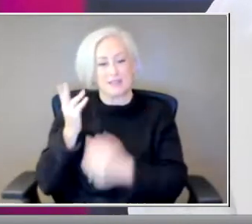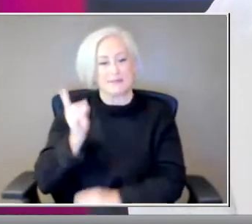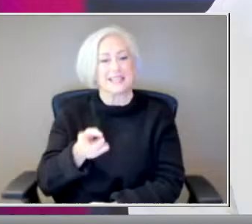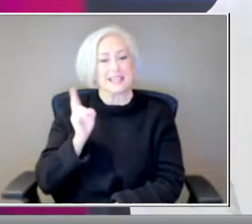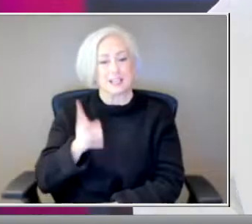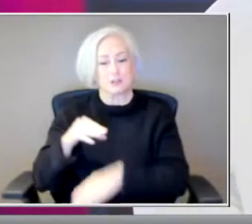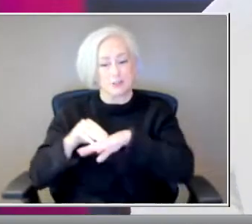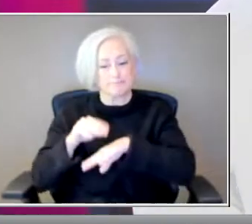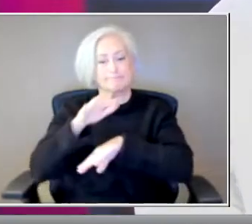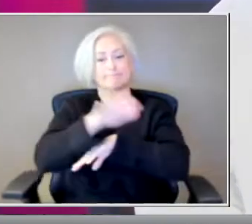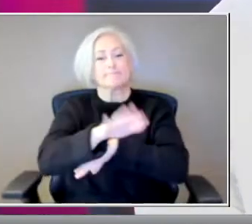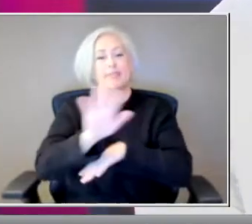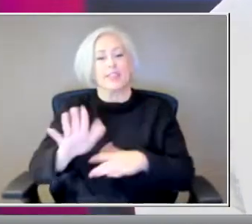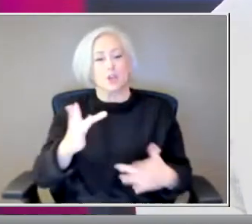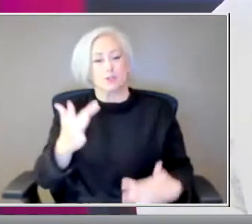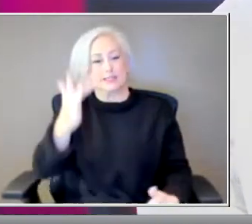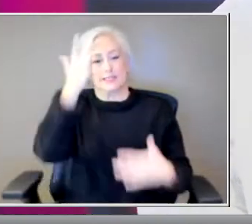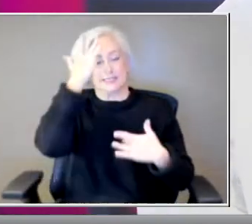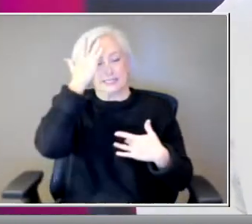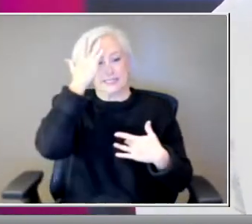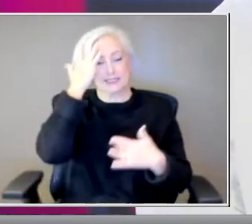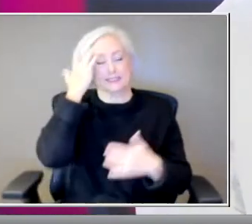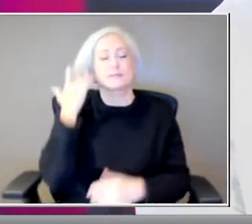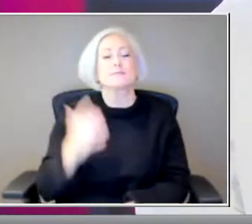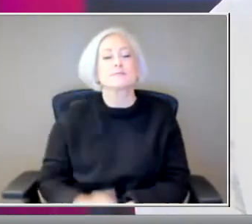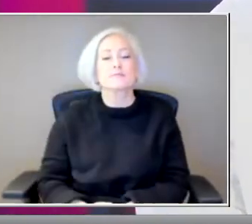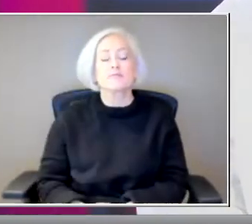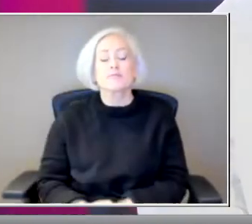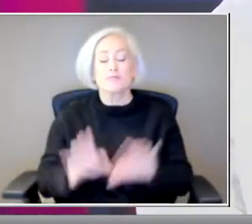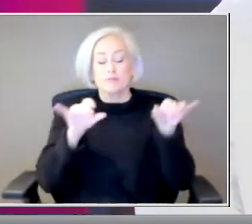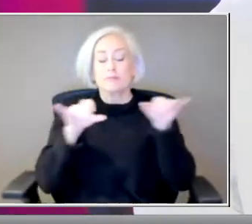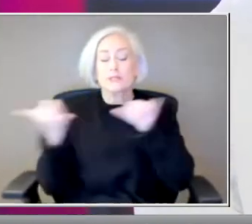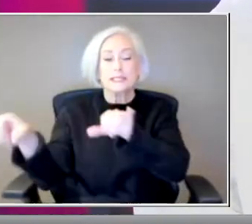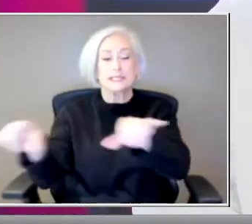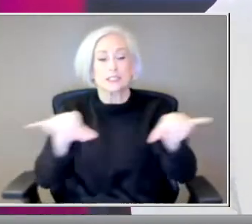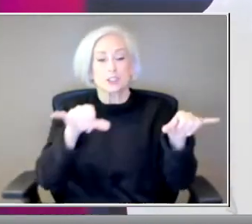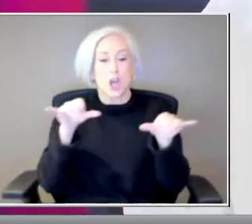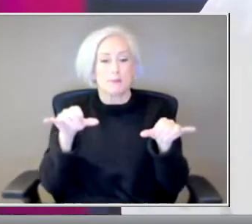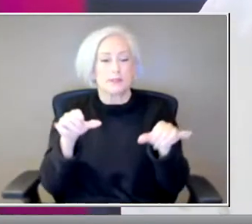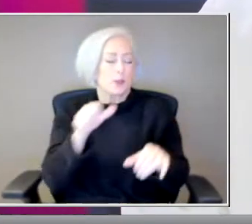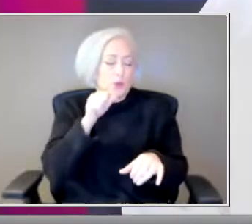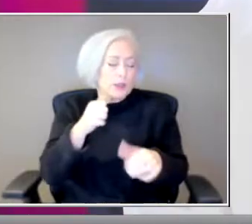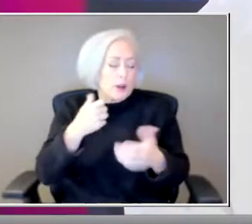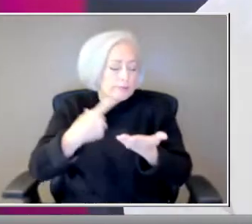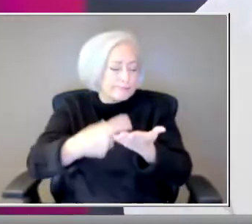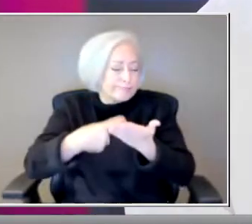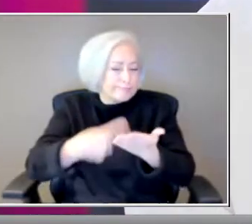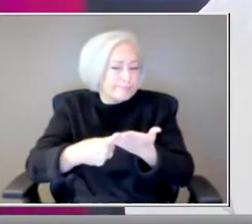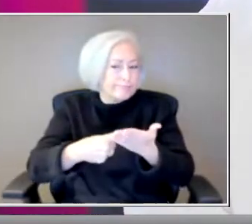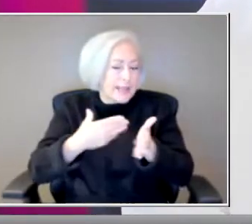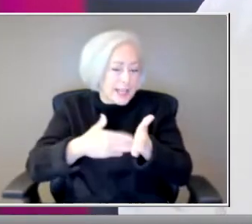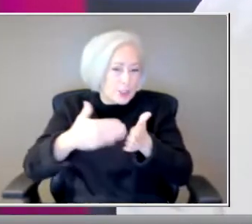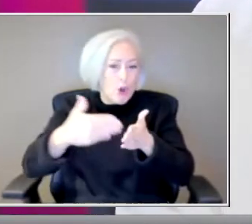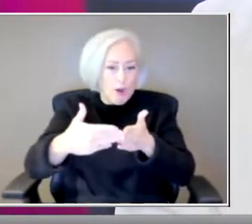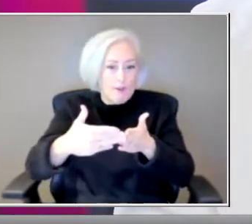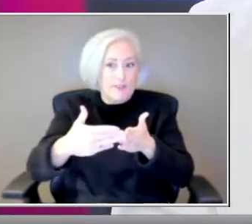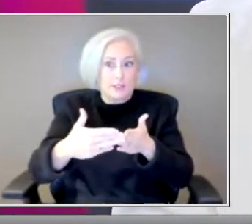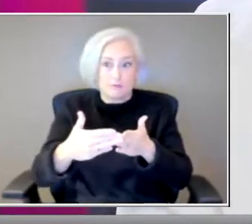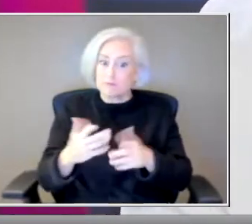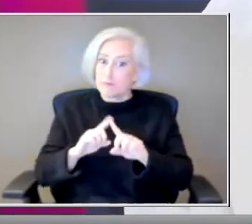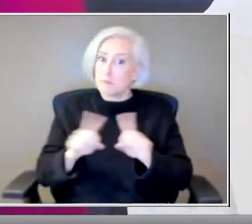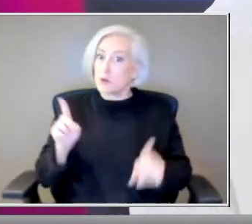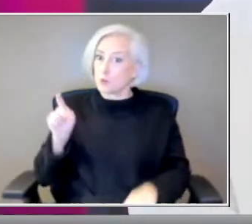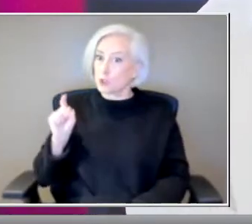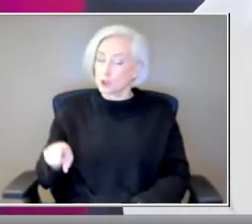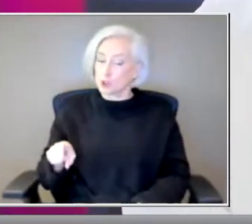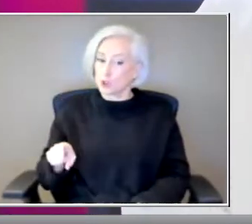I mean, it's very common. We don't talk about it as much as we should, because we don't have anything to